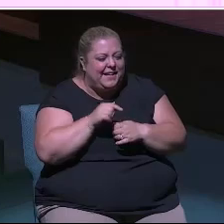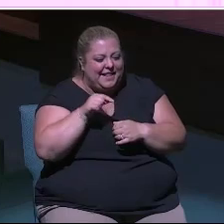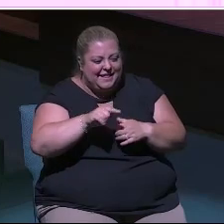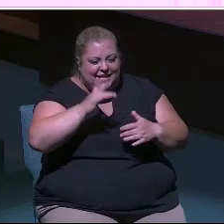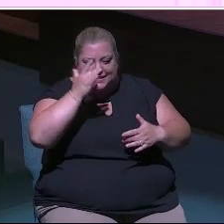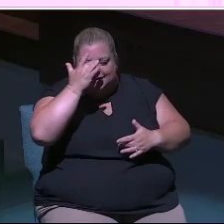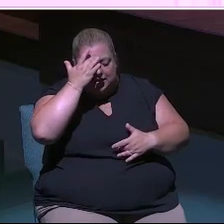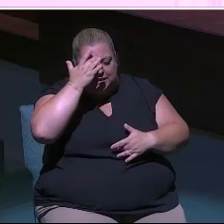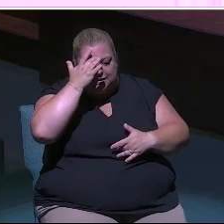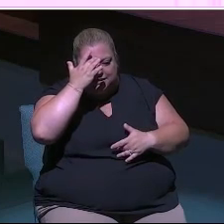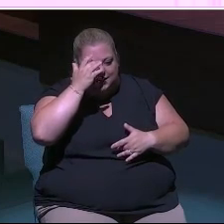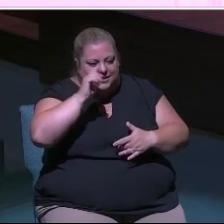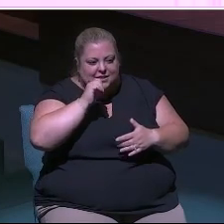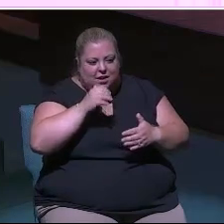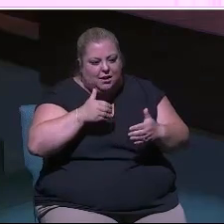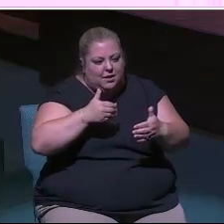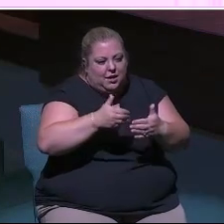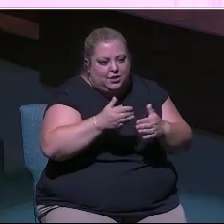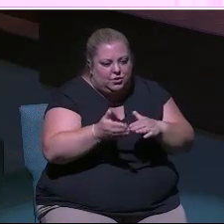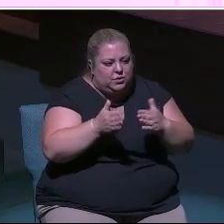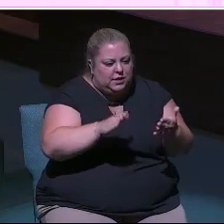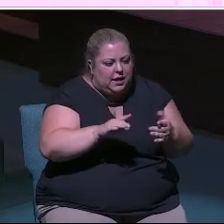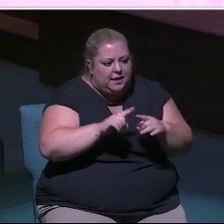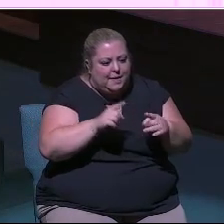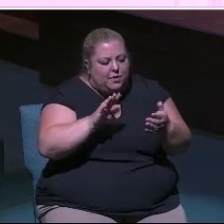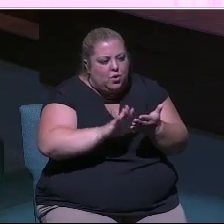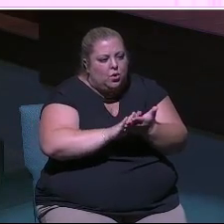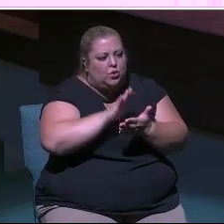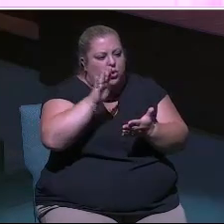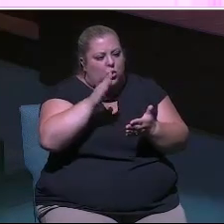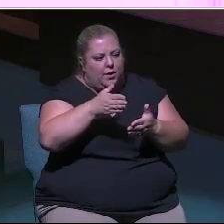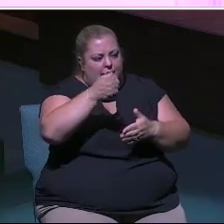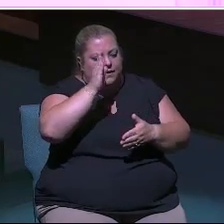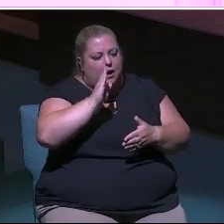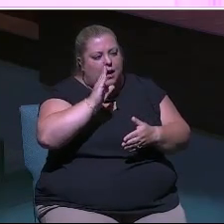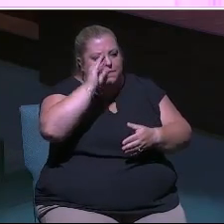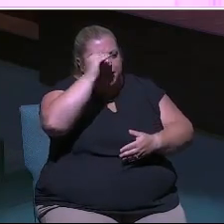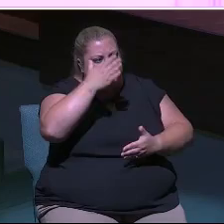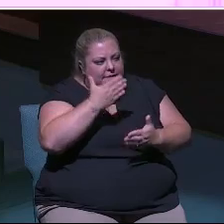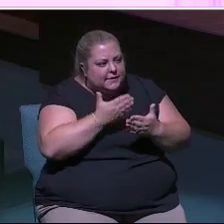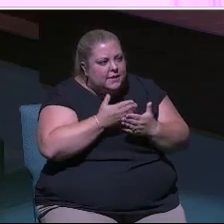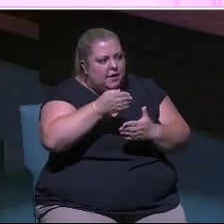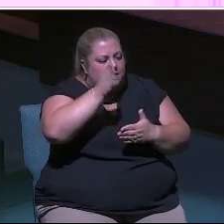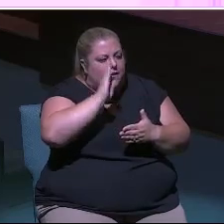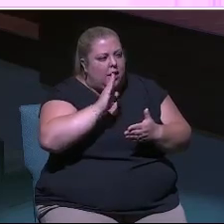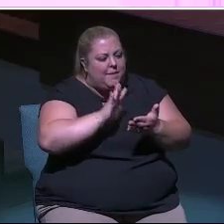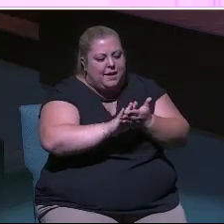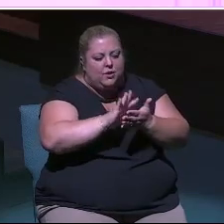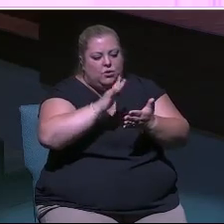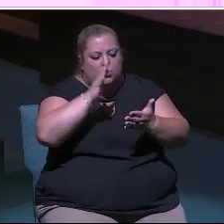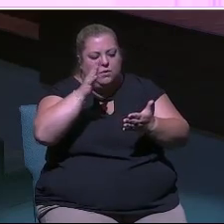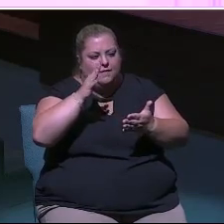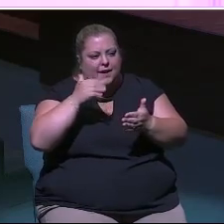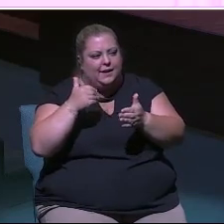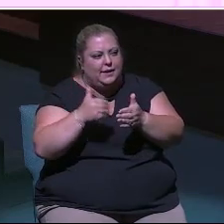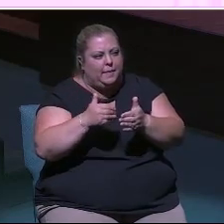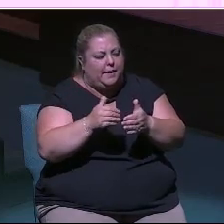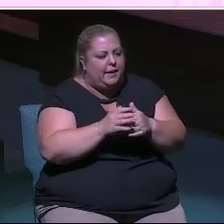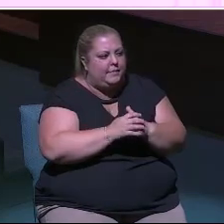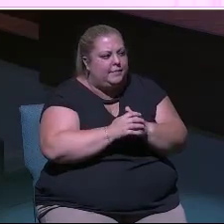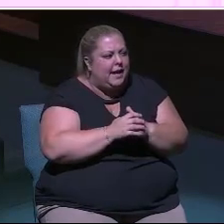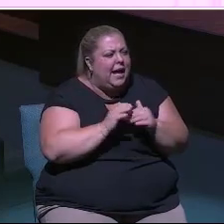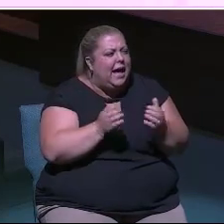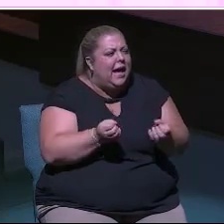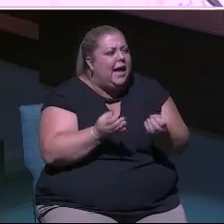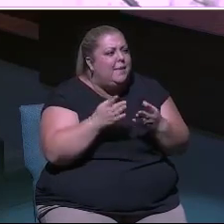is not unto death, but for the glory of God, that the Son of God might be glorified thereby. How many of you know what